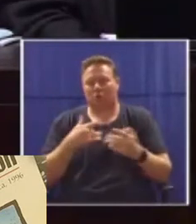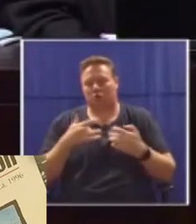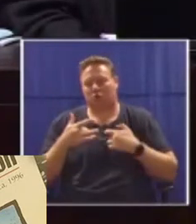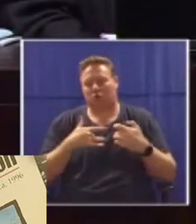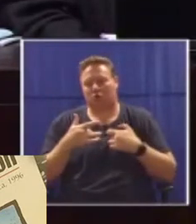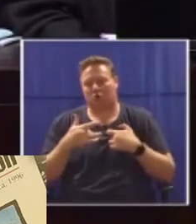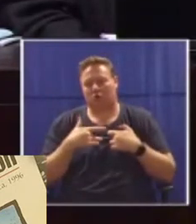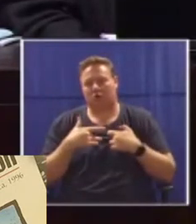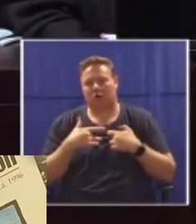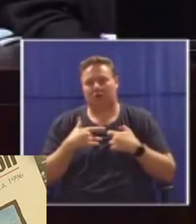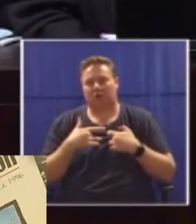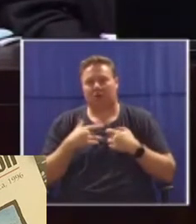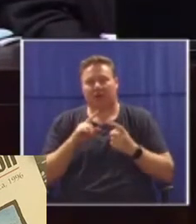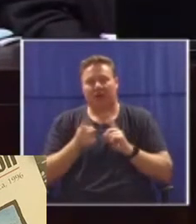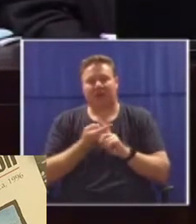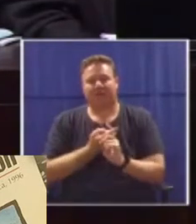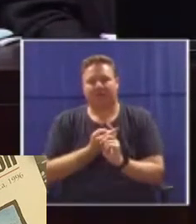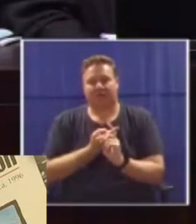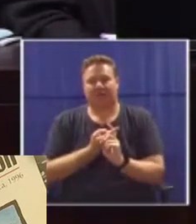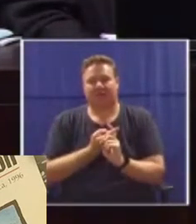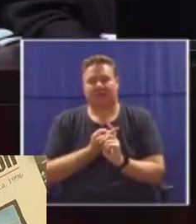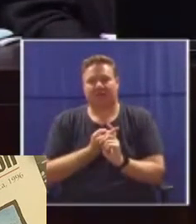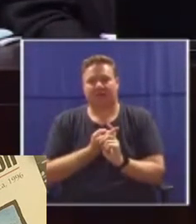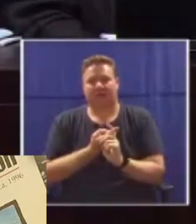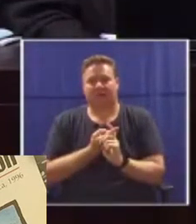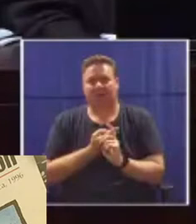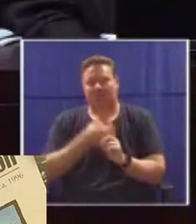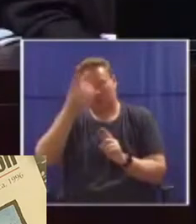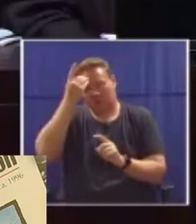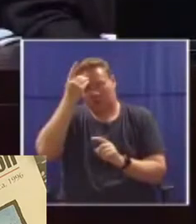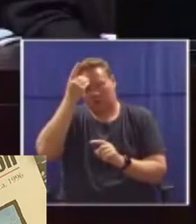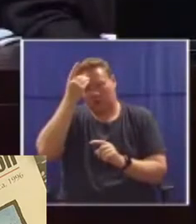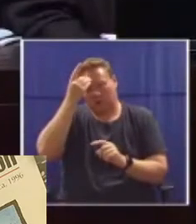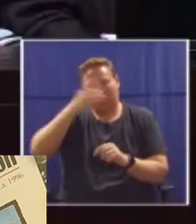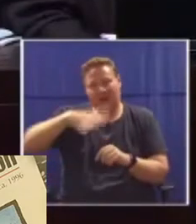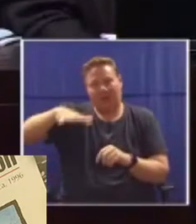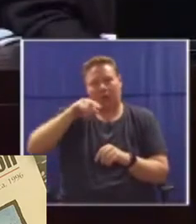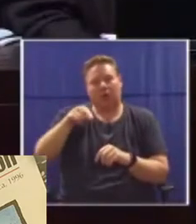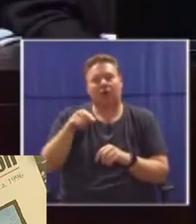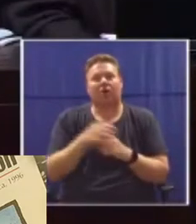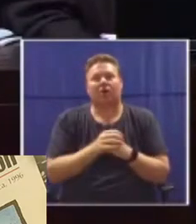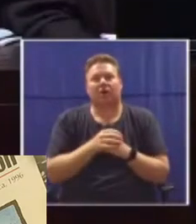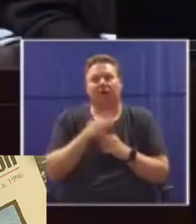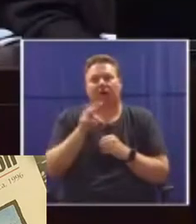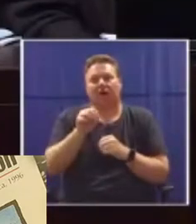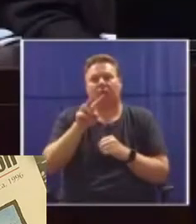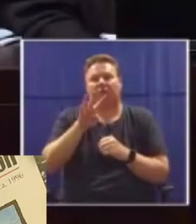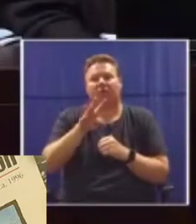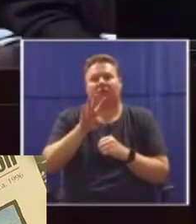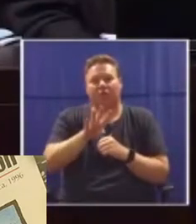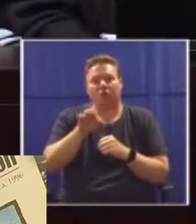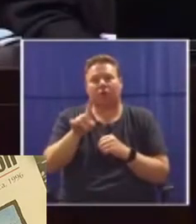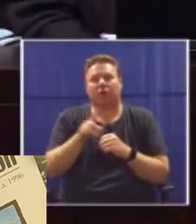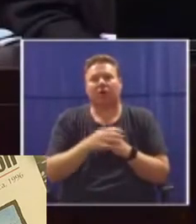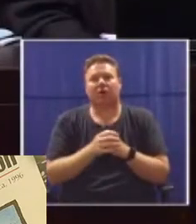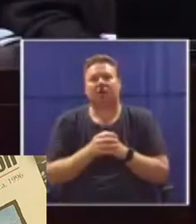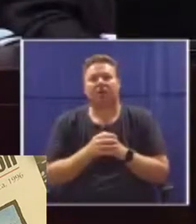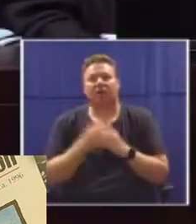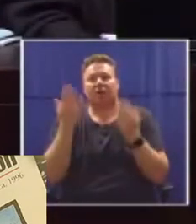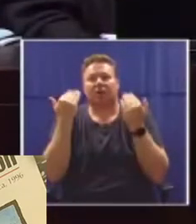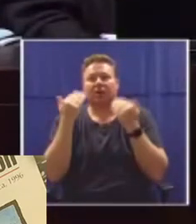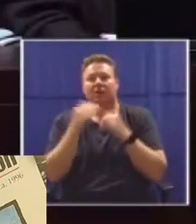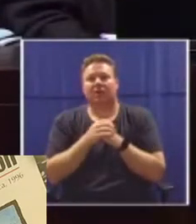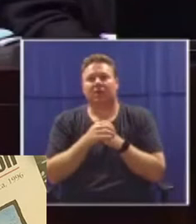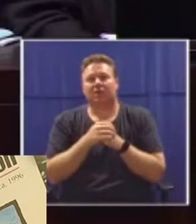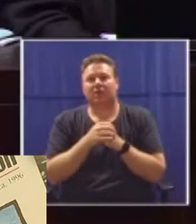the accident that took place in Itegwini, Durban, Umhlanga Rocks on the M41, where it's estimated